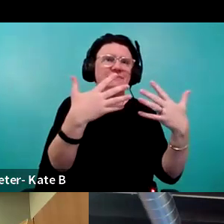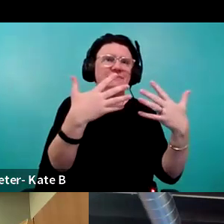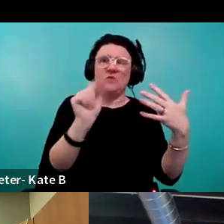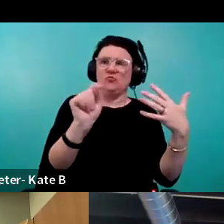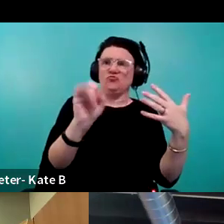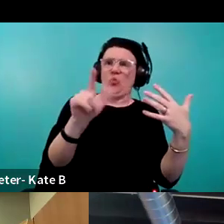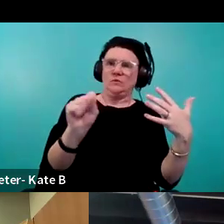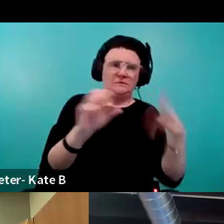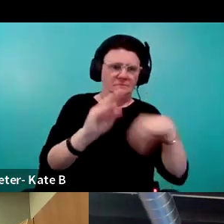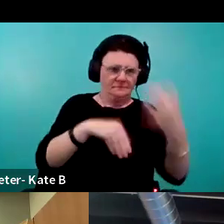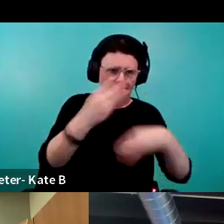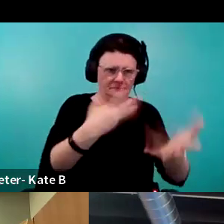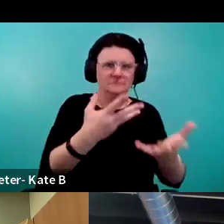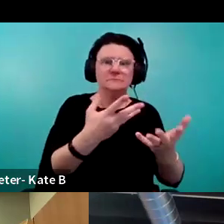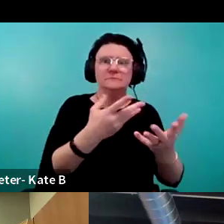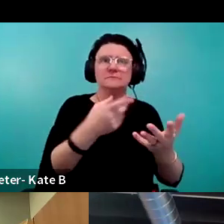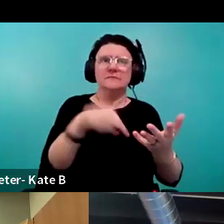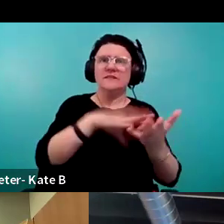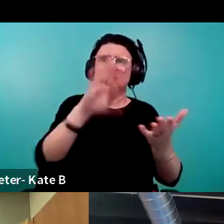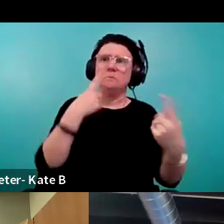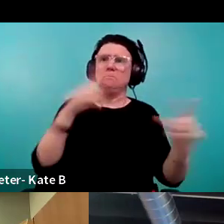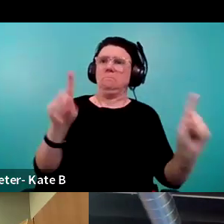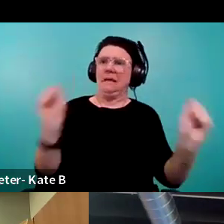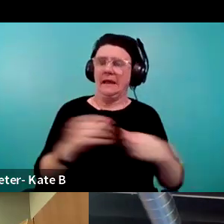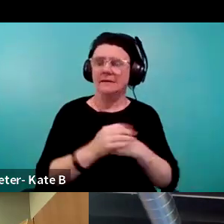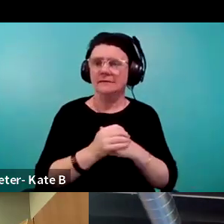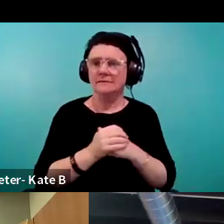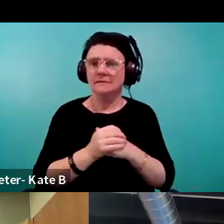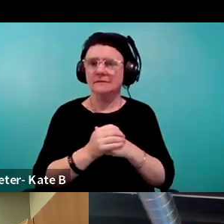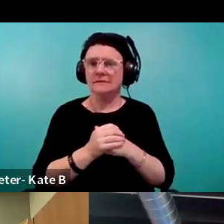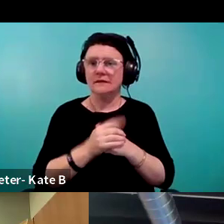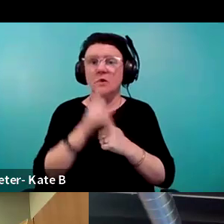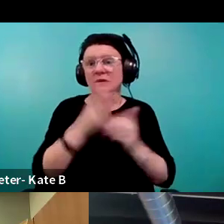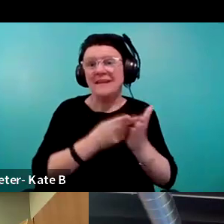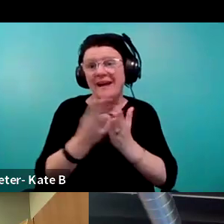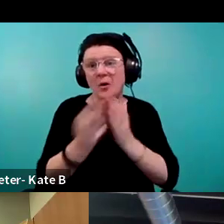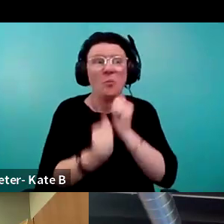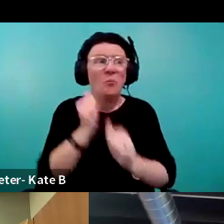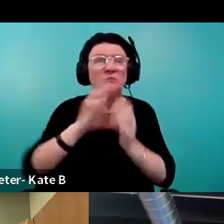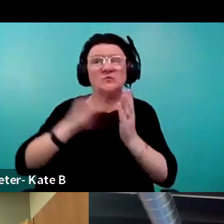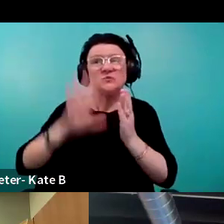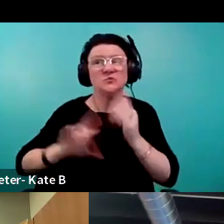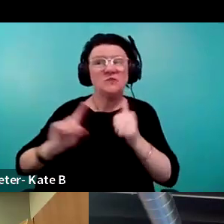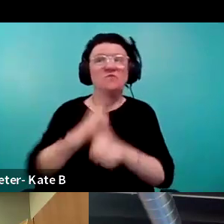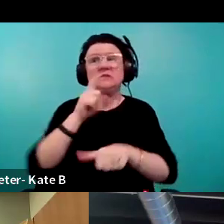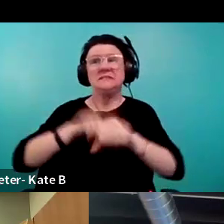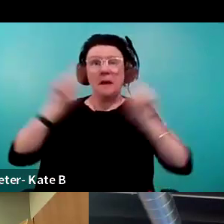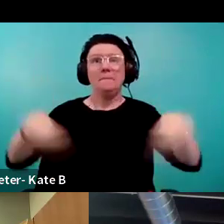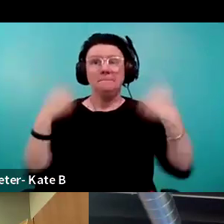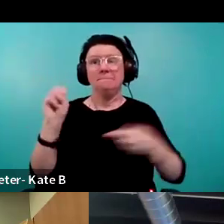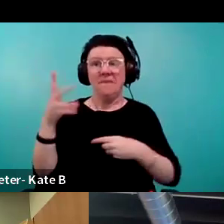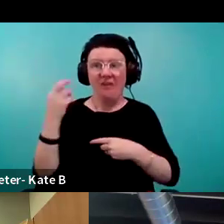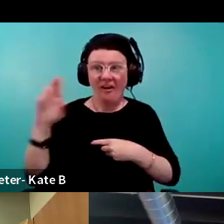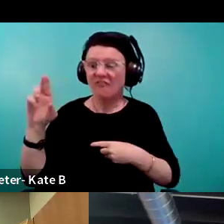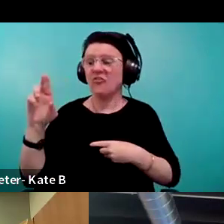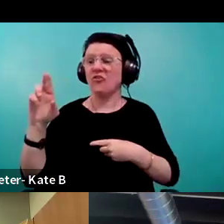tools they need to make it on their own, because it's probably one of the first times they've been